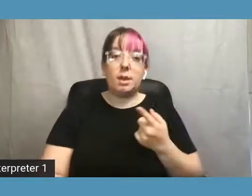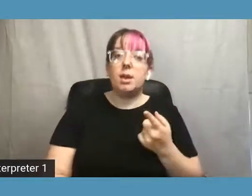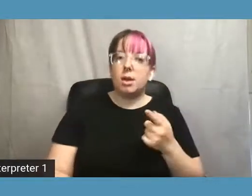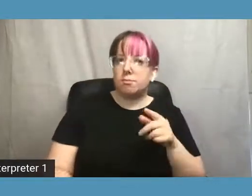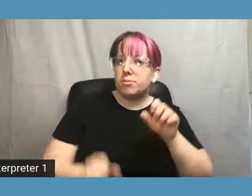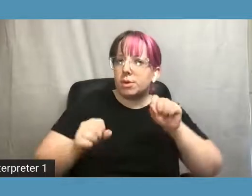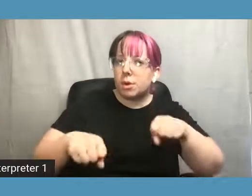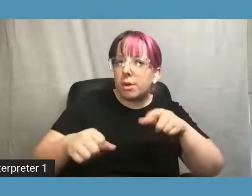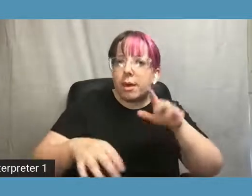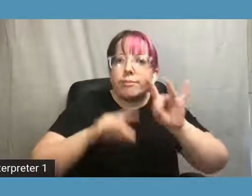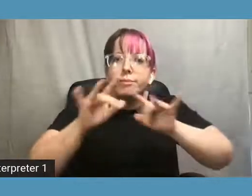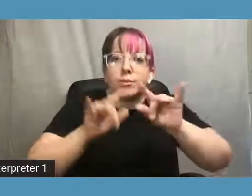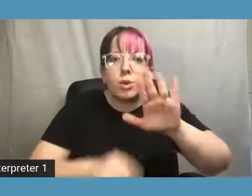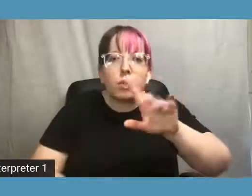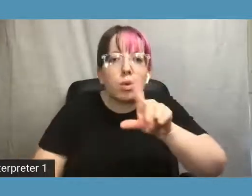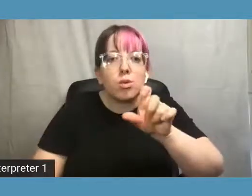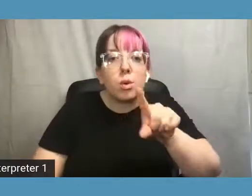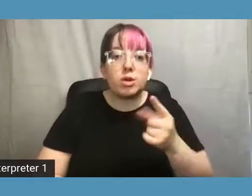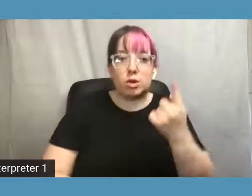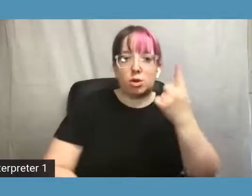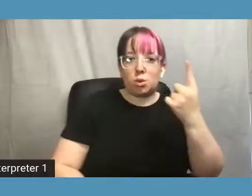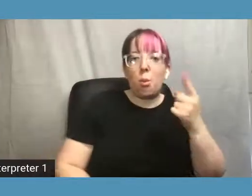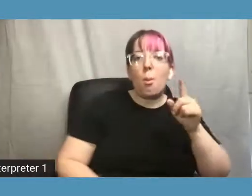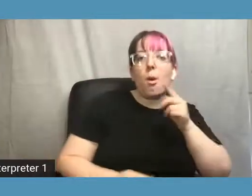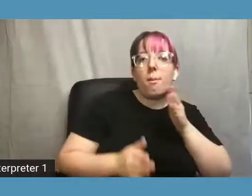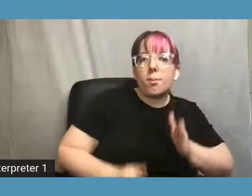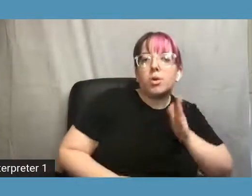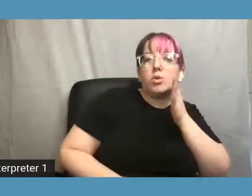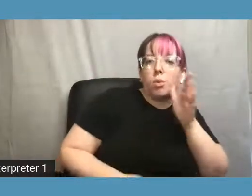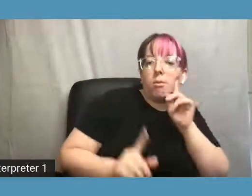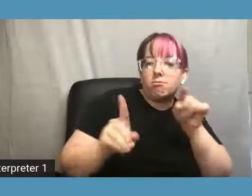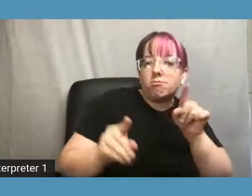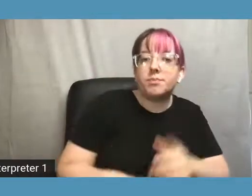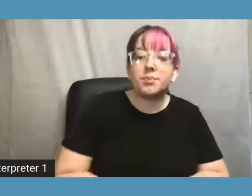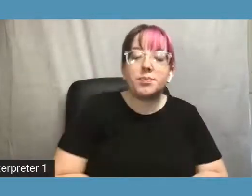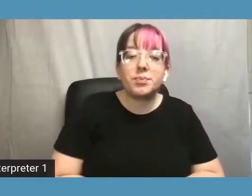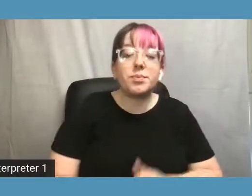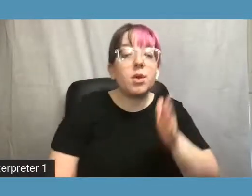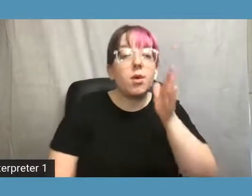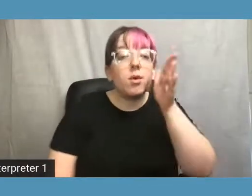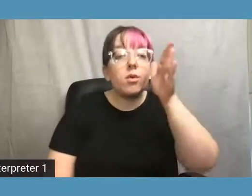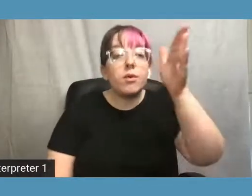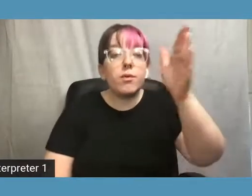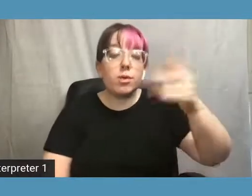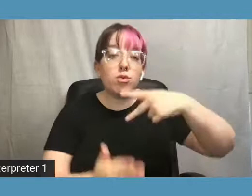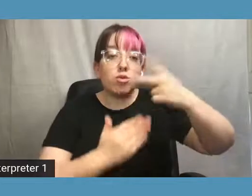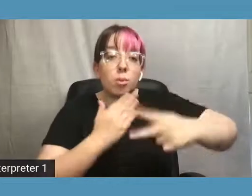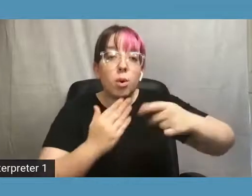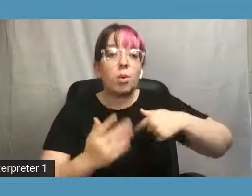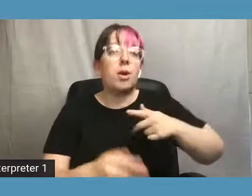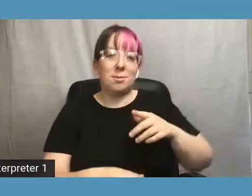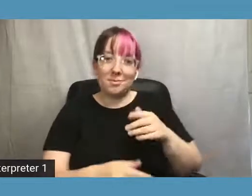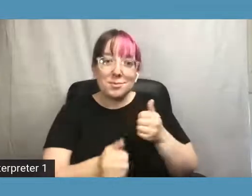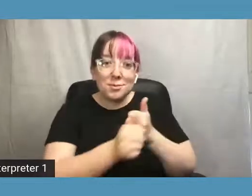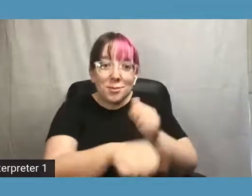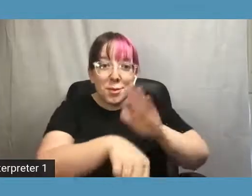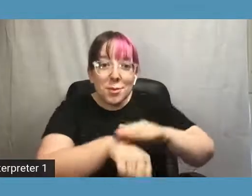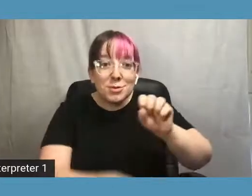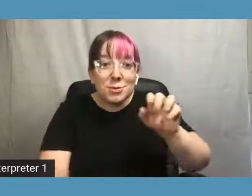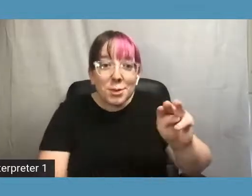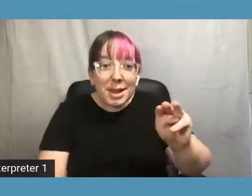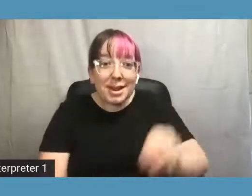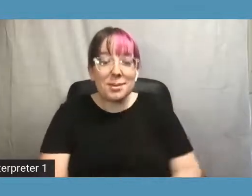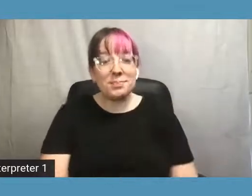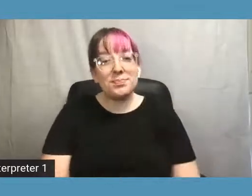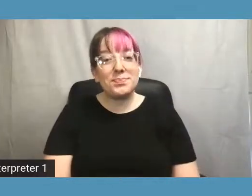to you. Lastly, please follow us on social media to be aware of future programs. Links will be posted in the chat. And